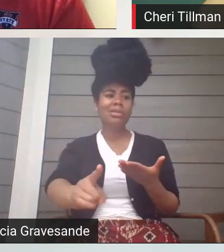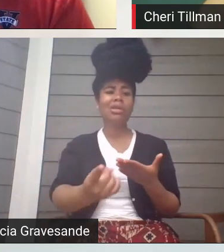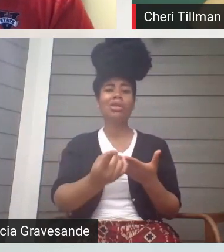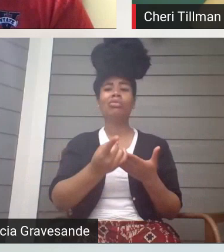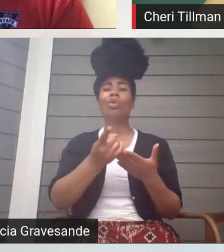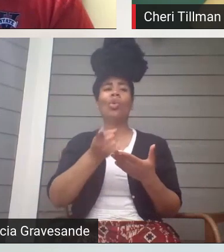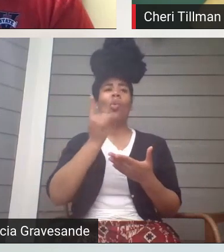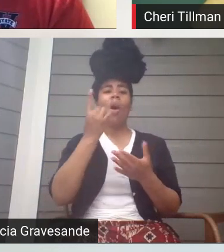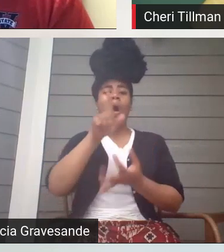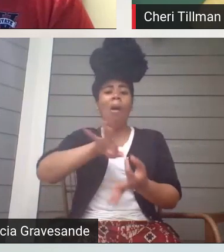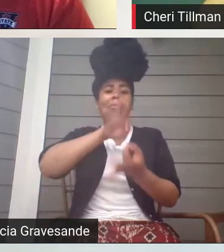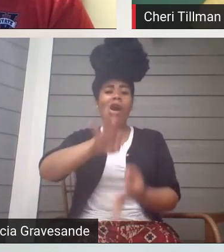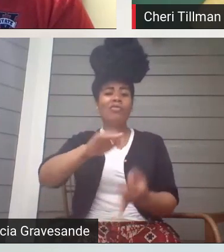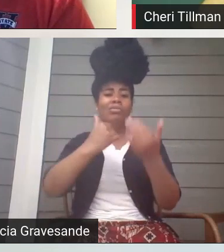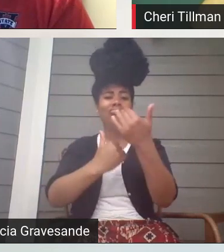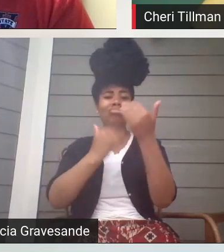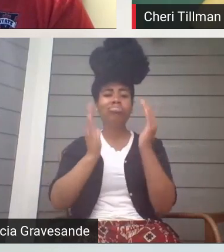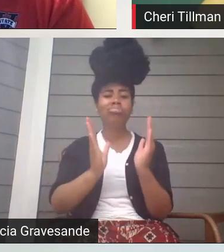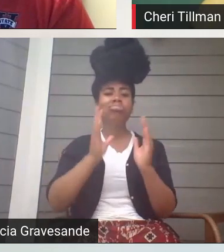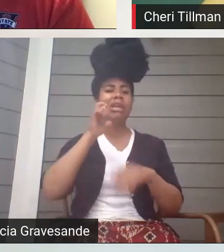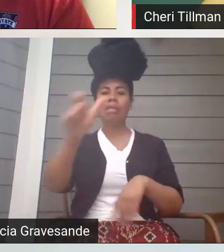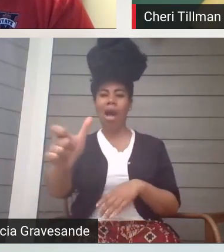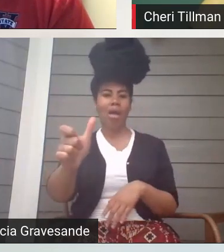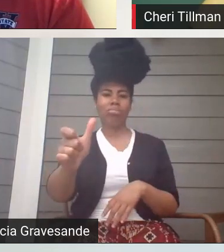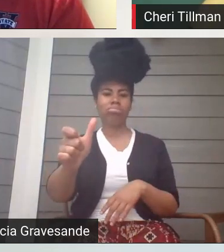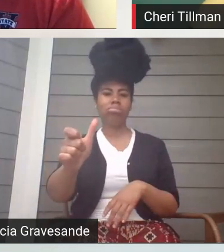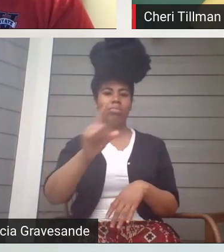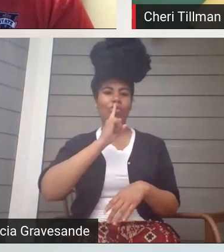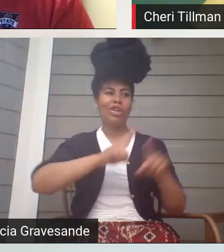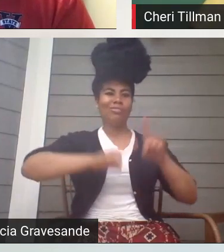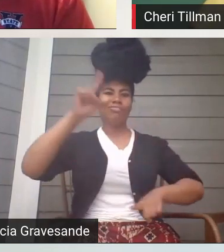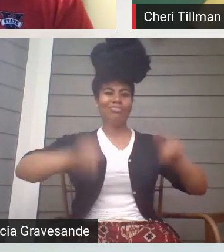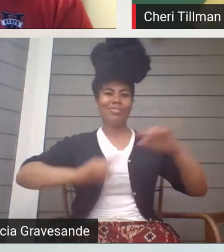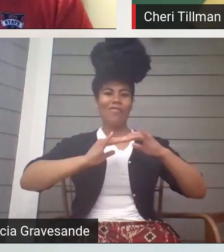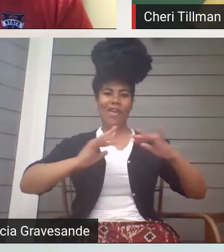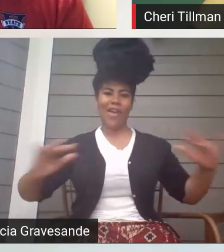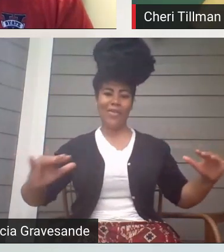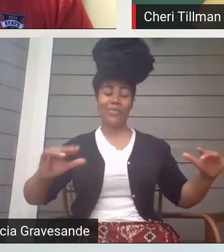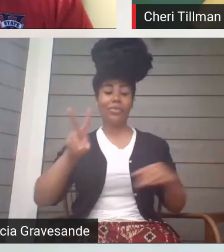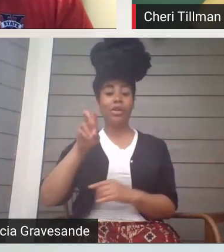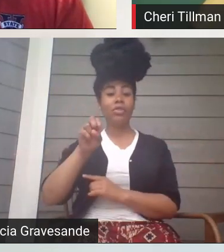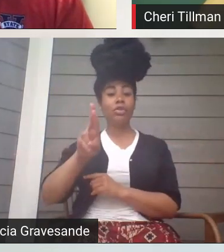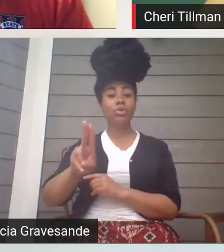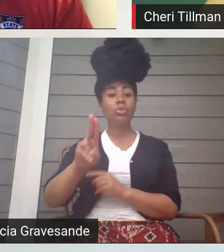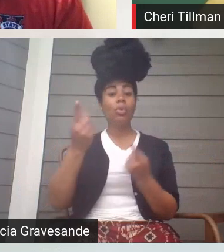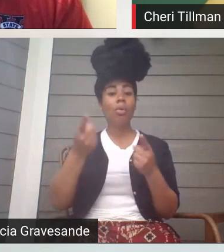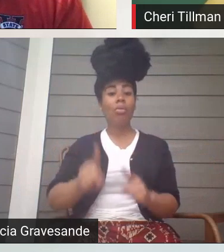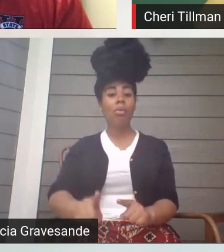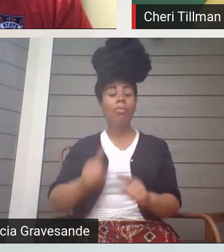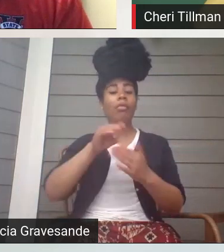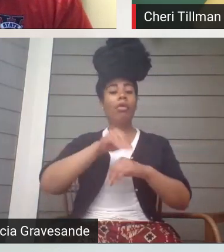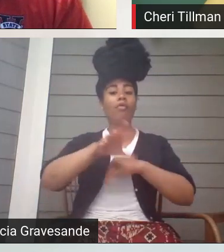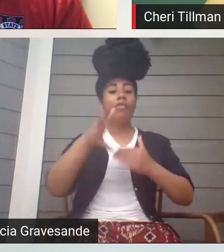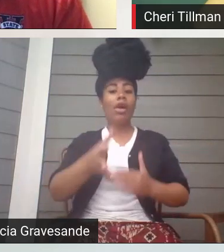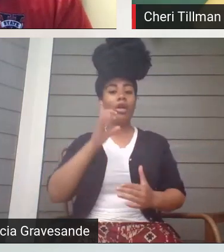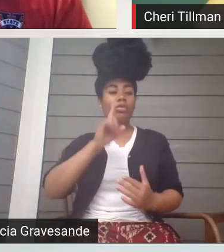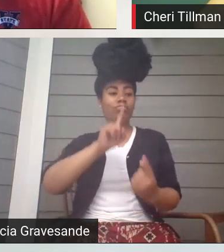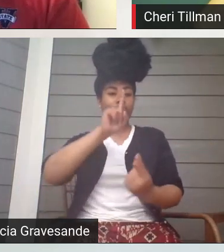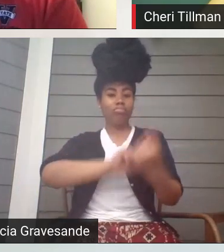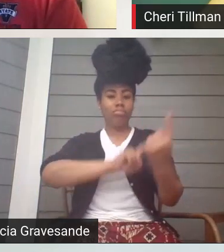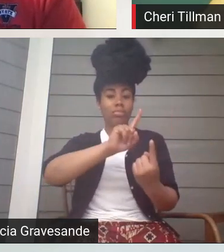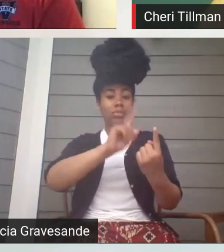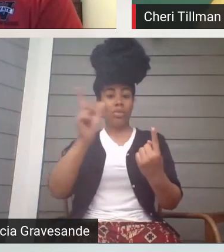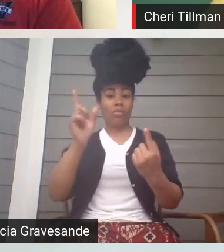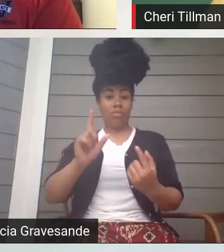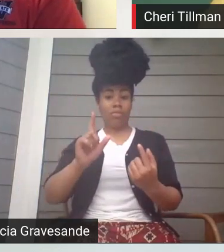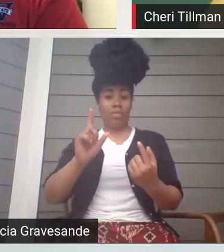one-size-fits-all approach to advising. At VSU, you'll be placed with an advisor that is in the advising center